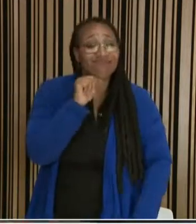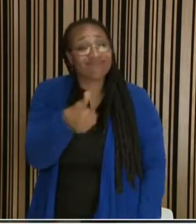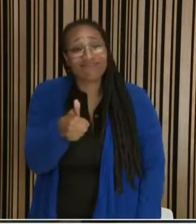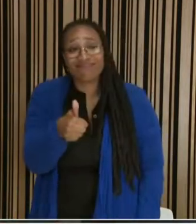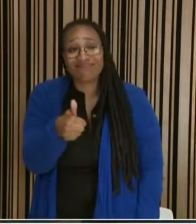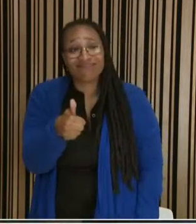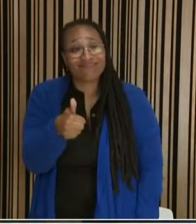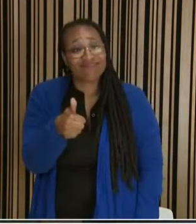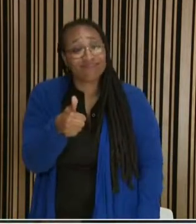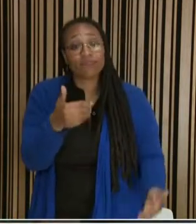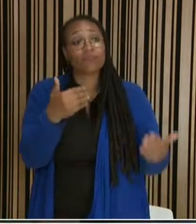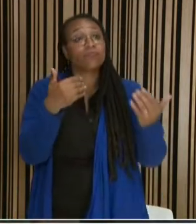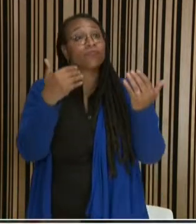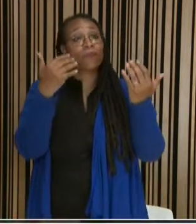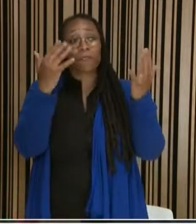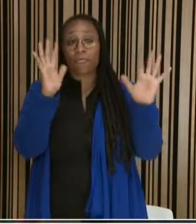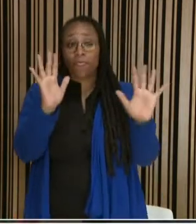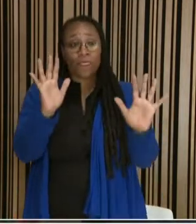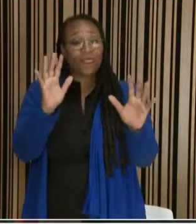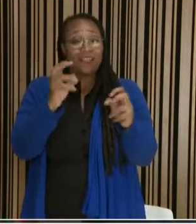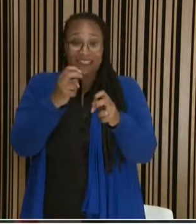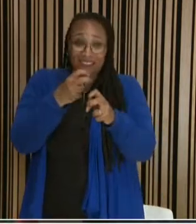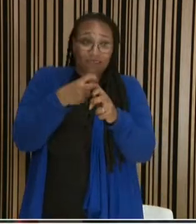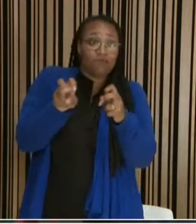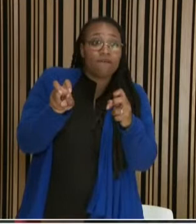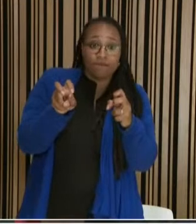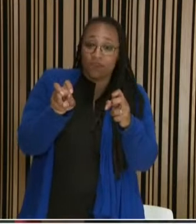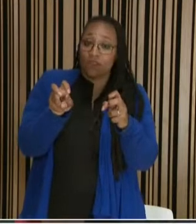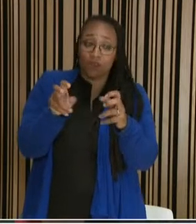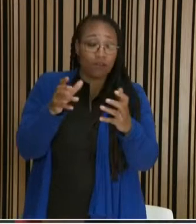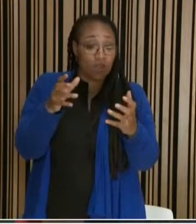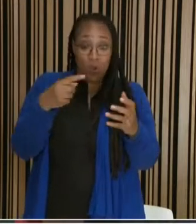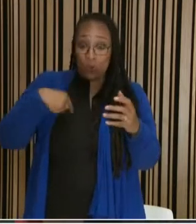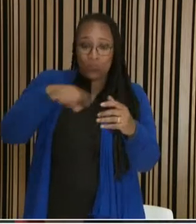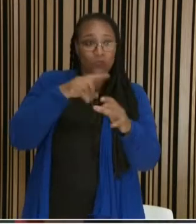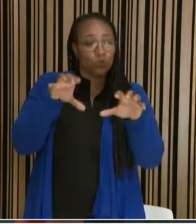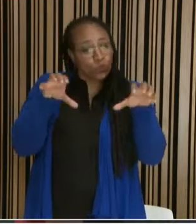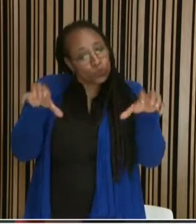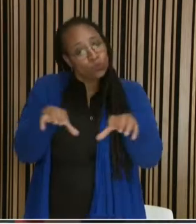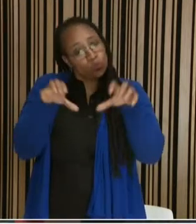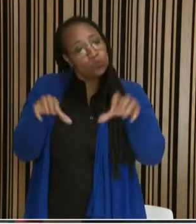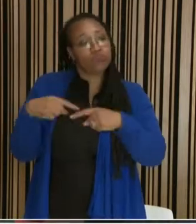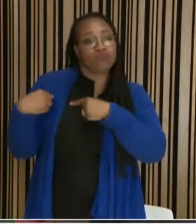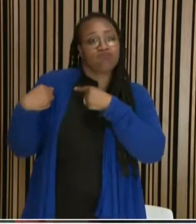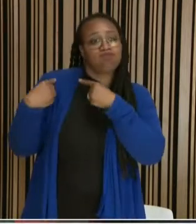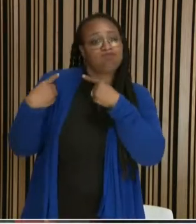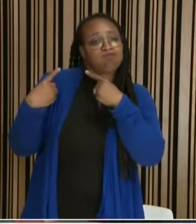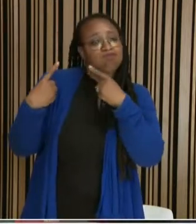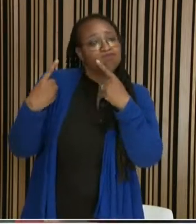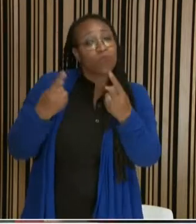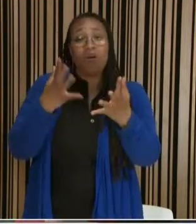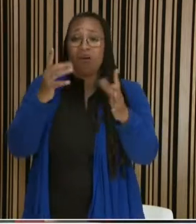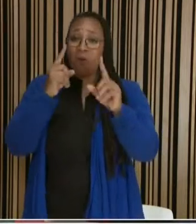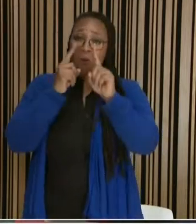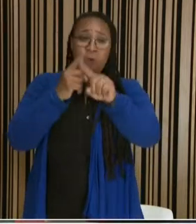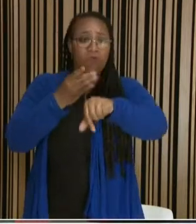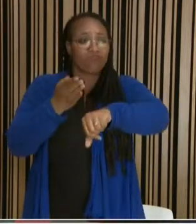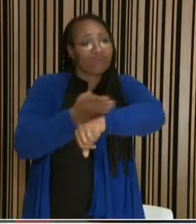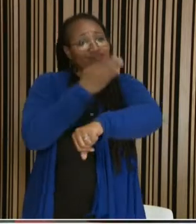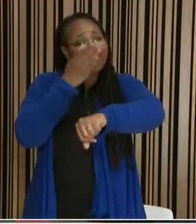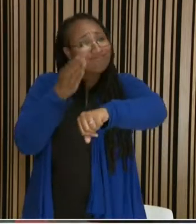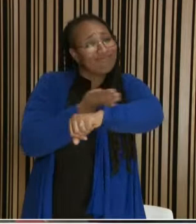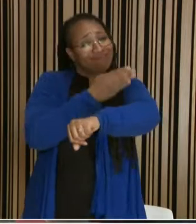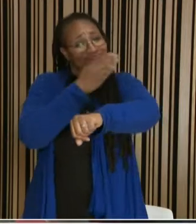the 15-year renaissance of Washington, D.C., and we know it's important to continue to make those investments in